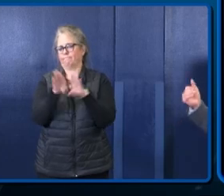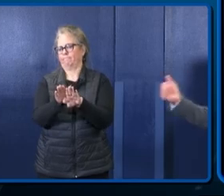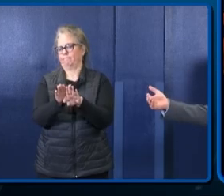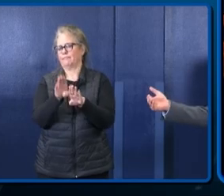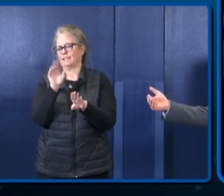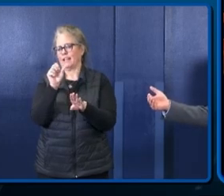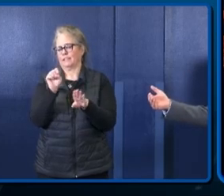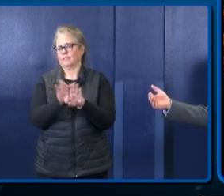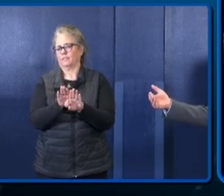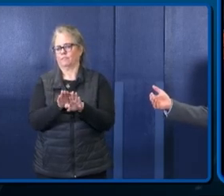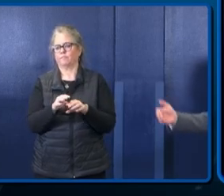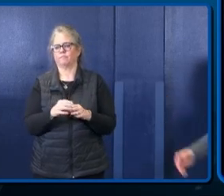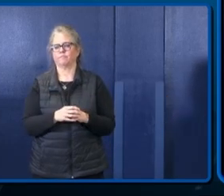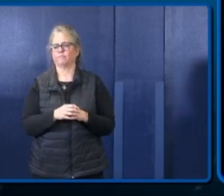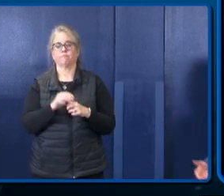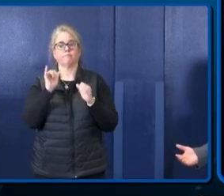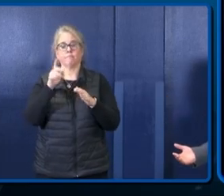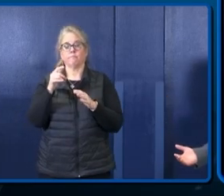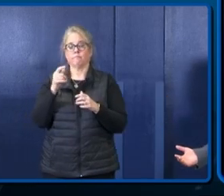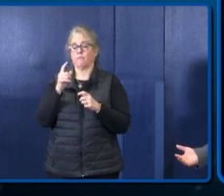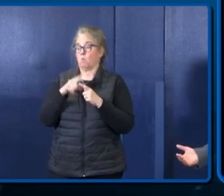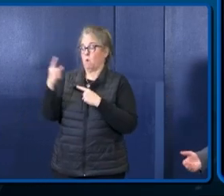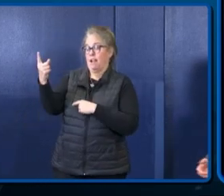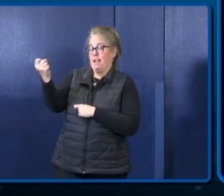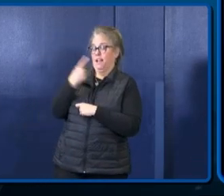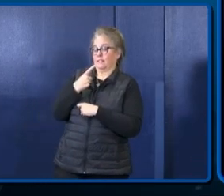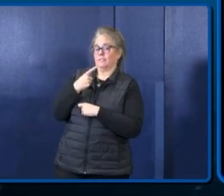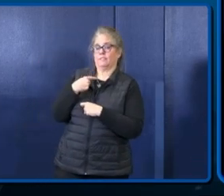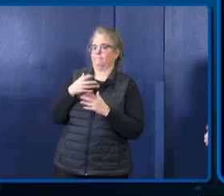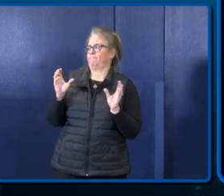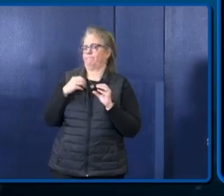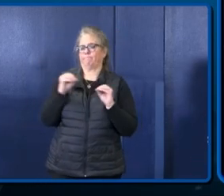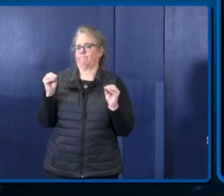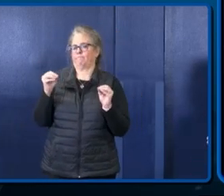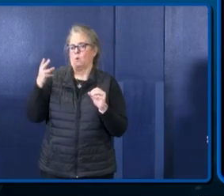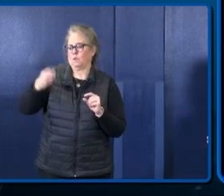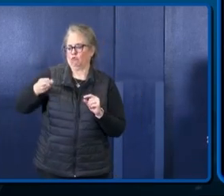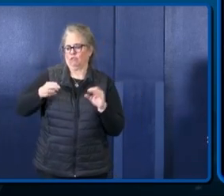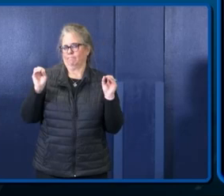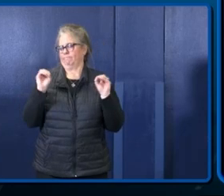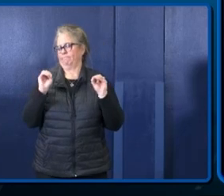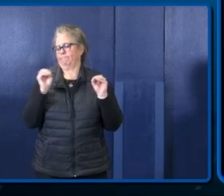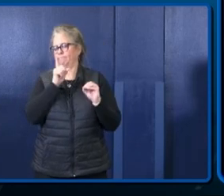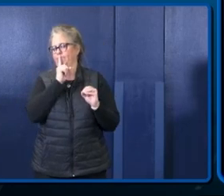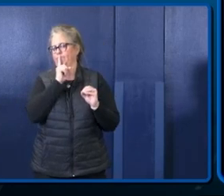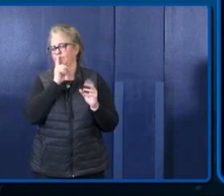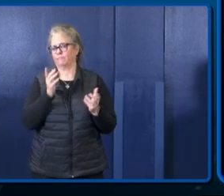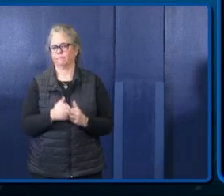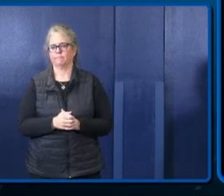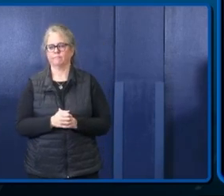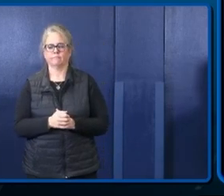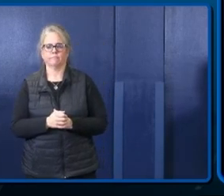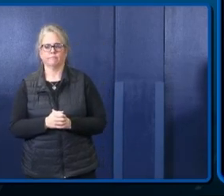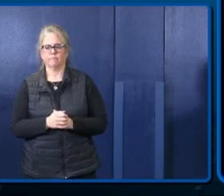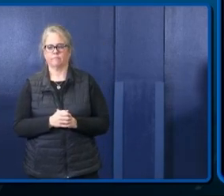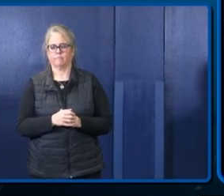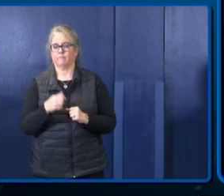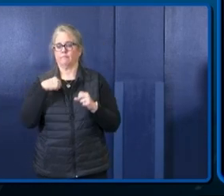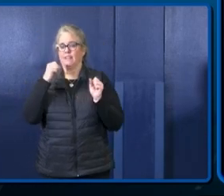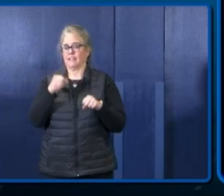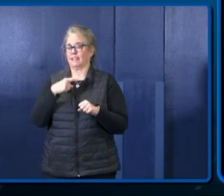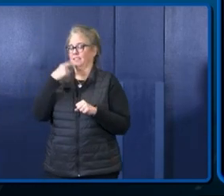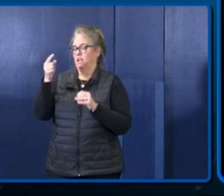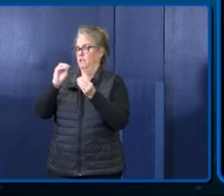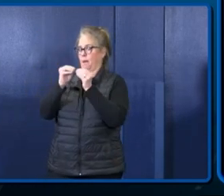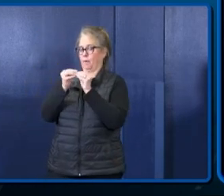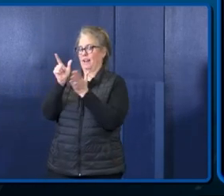about specifically what you're asking about is that no records exist. That comes specifically from statute. And I can tell you the number of that statute